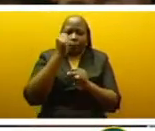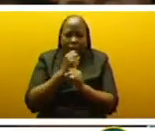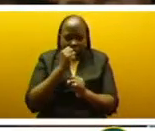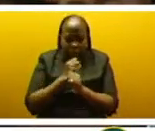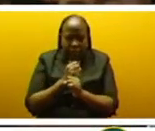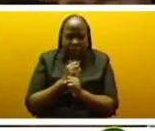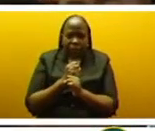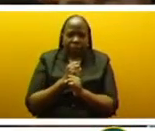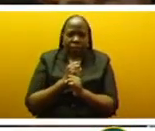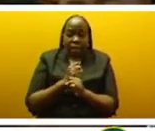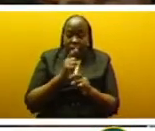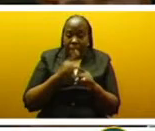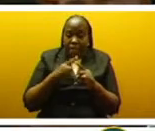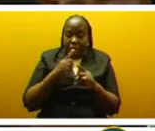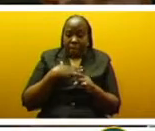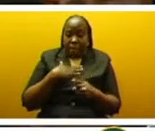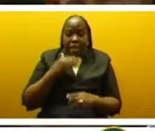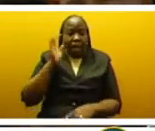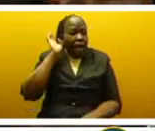But I heard some